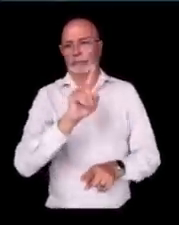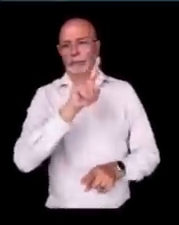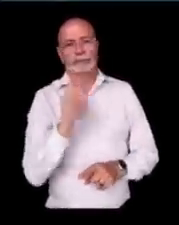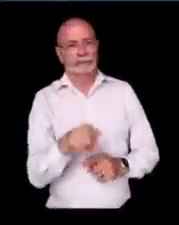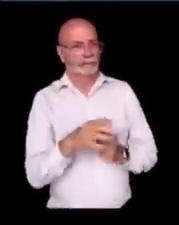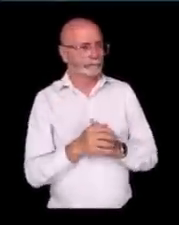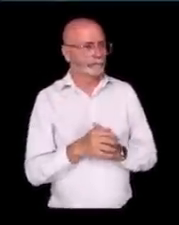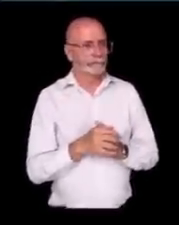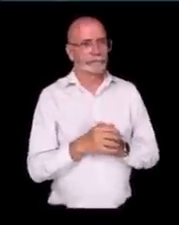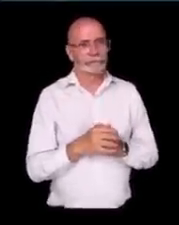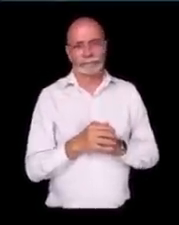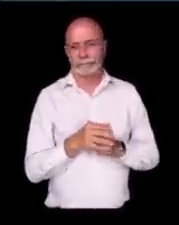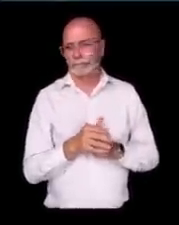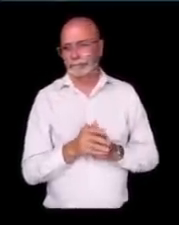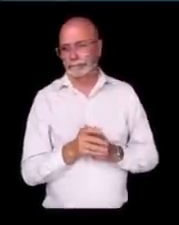Sure.